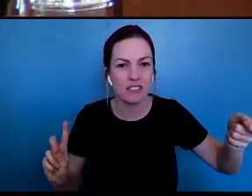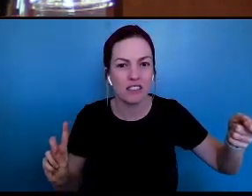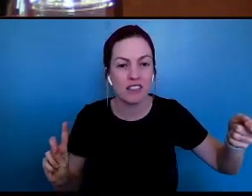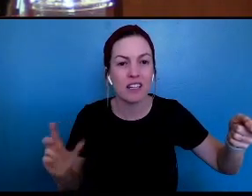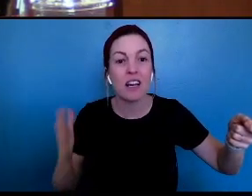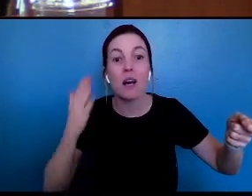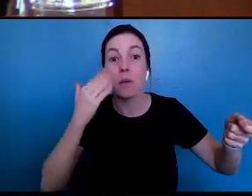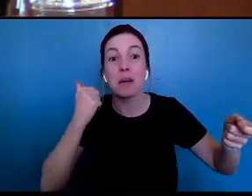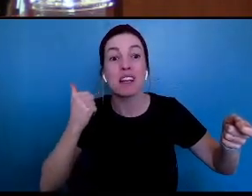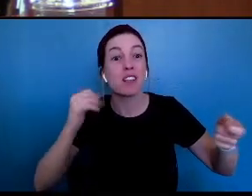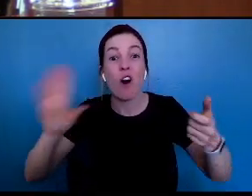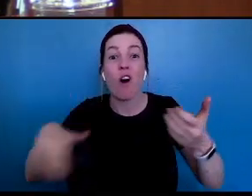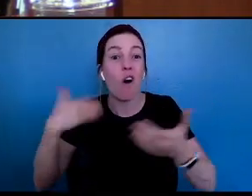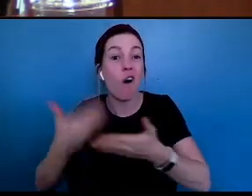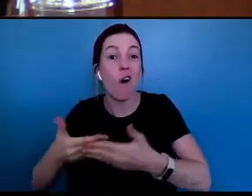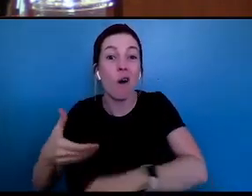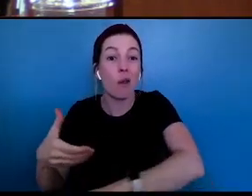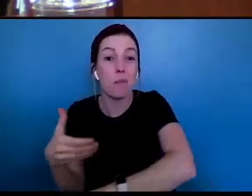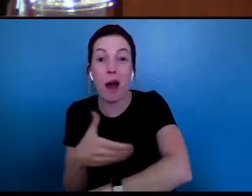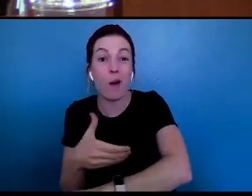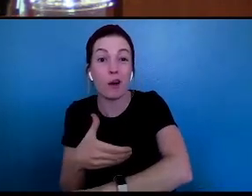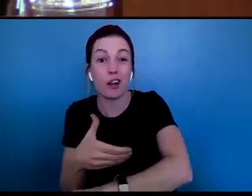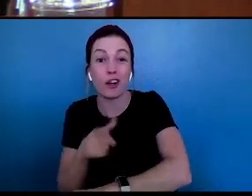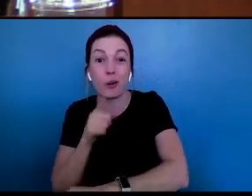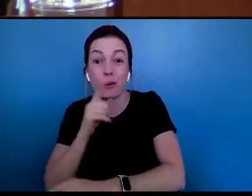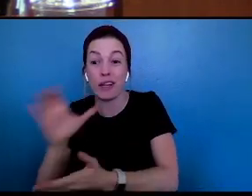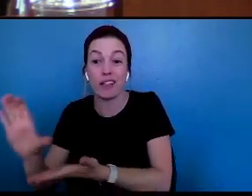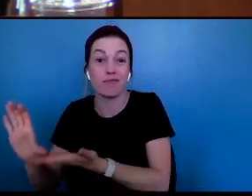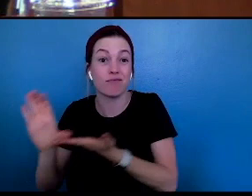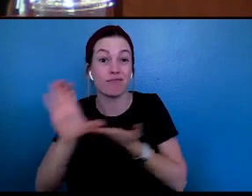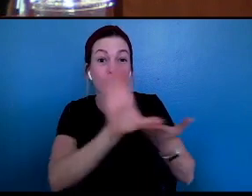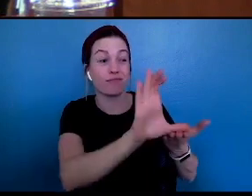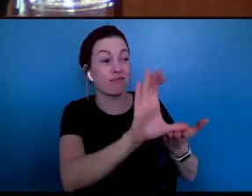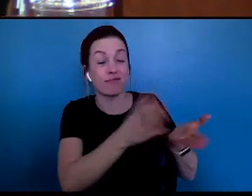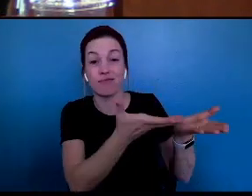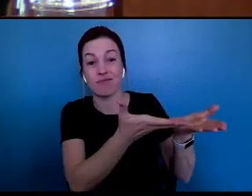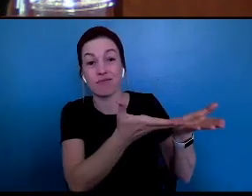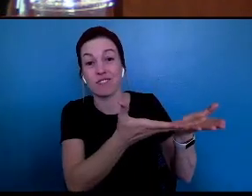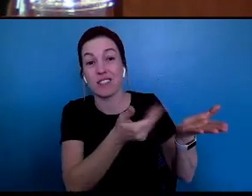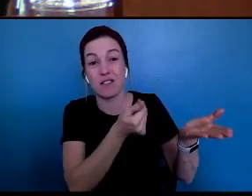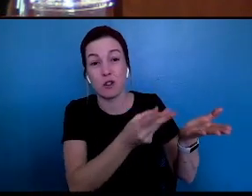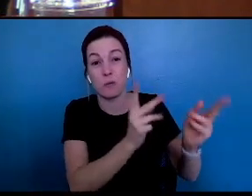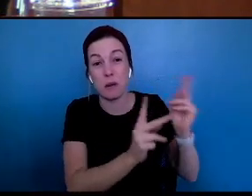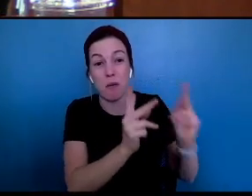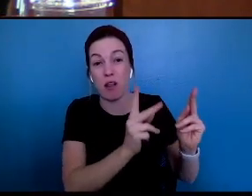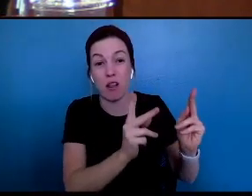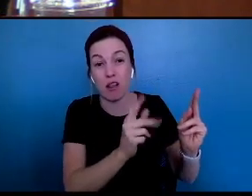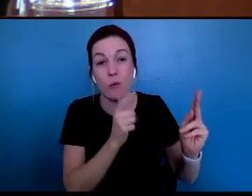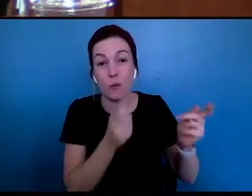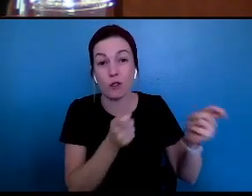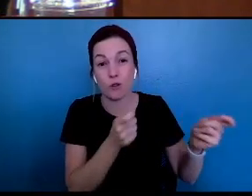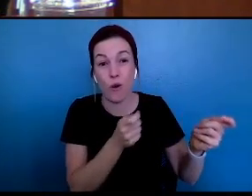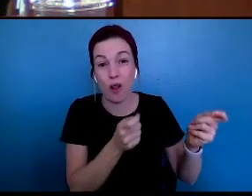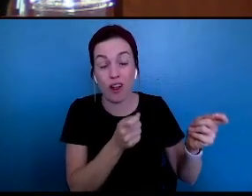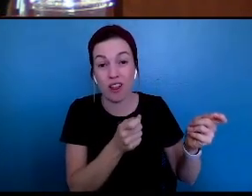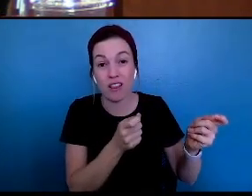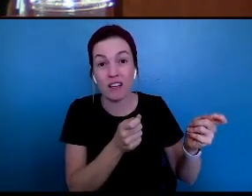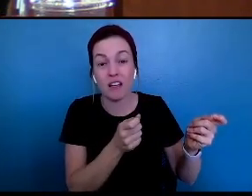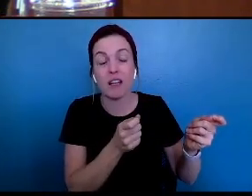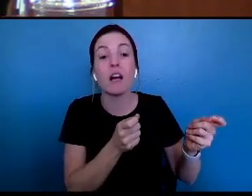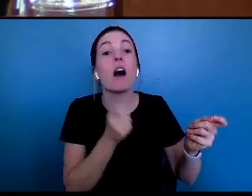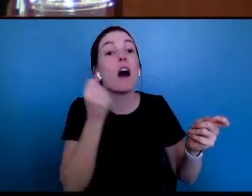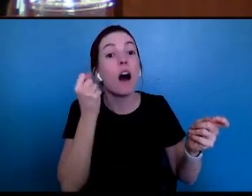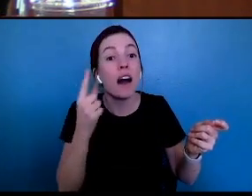agency to such omnipotent, everything seeing, whatever. So transparency would be reversed, being people